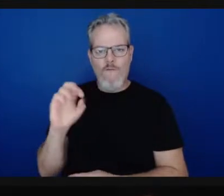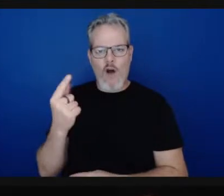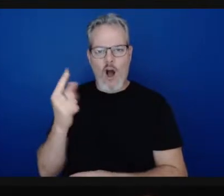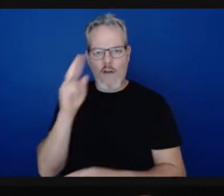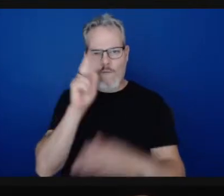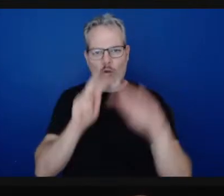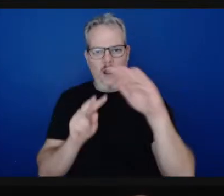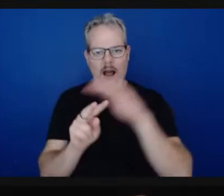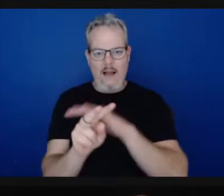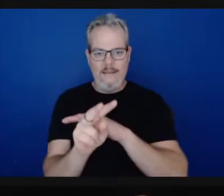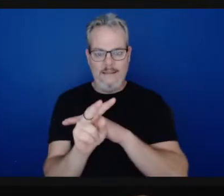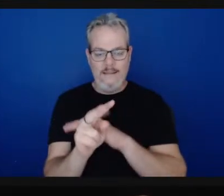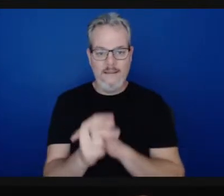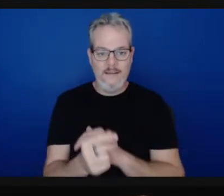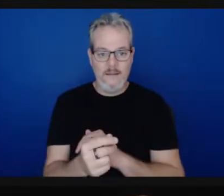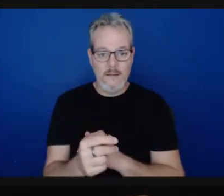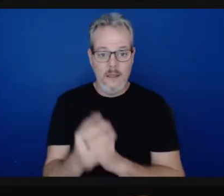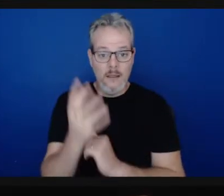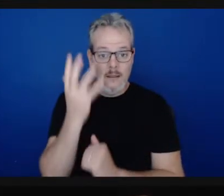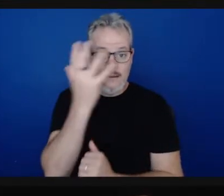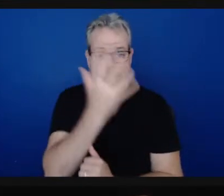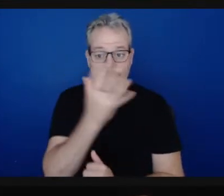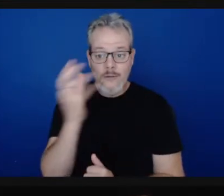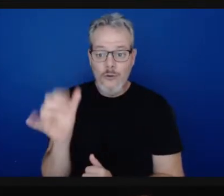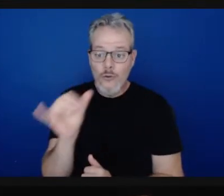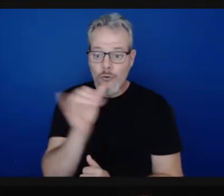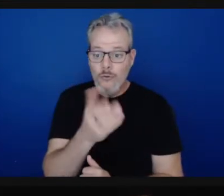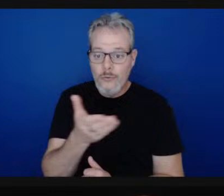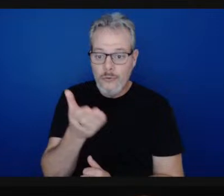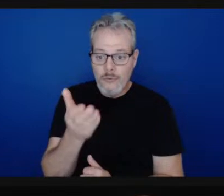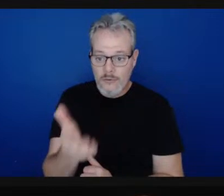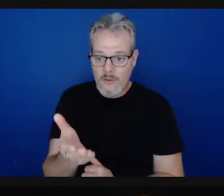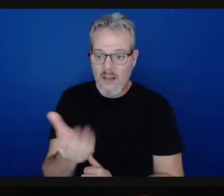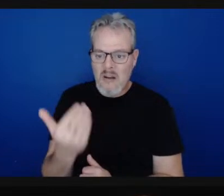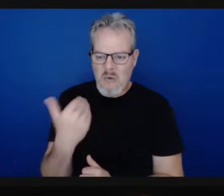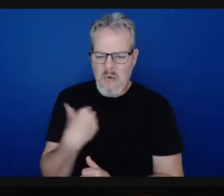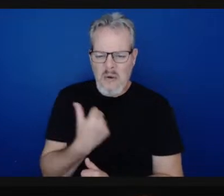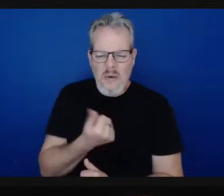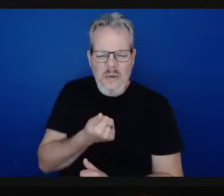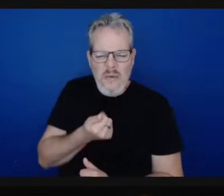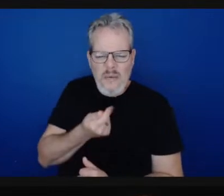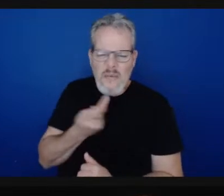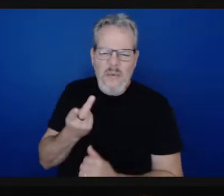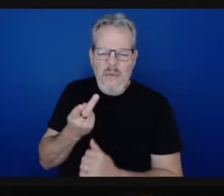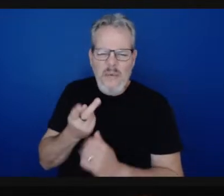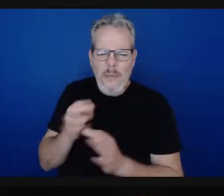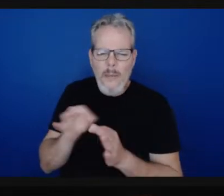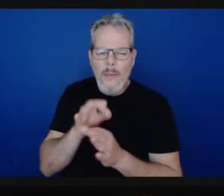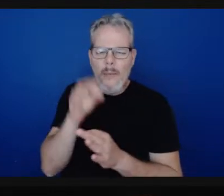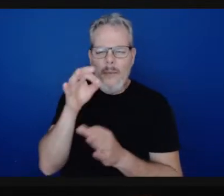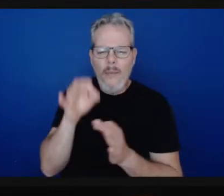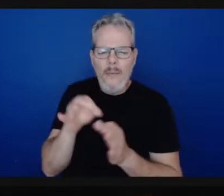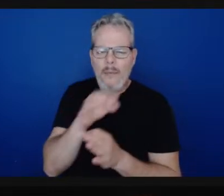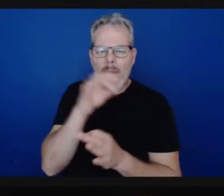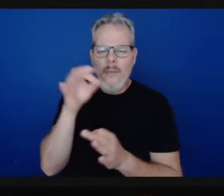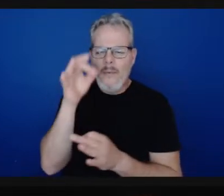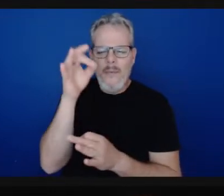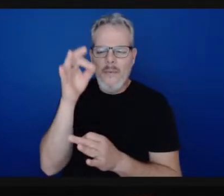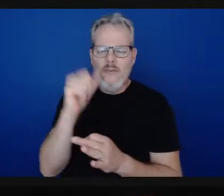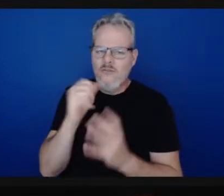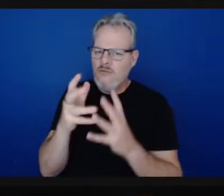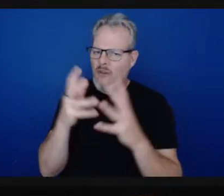And it looks like this. We have very little gas coming out of the volcano in volcanic